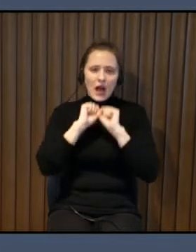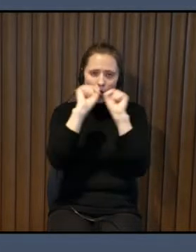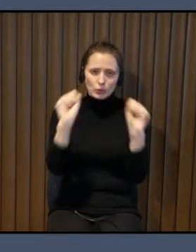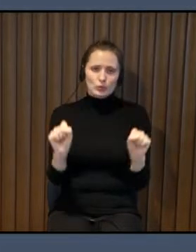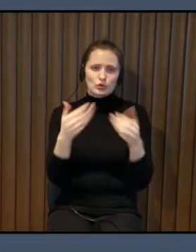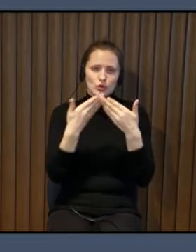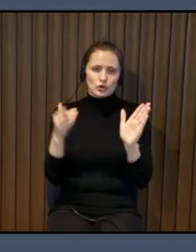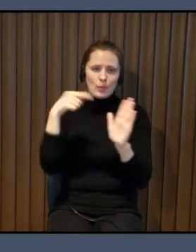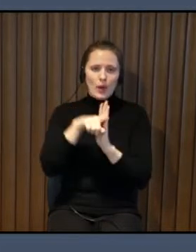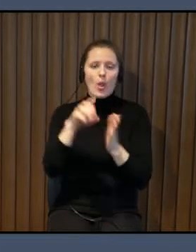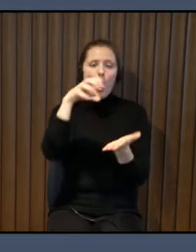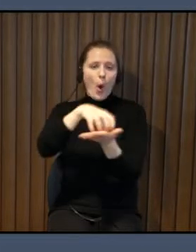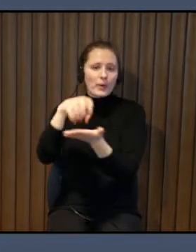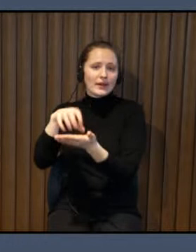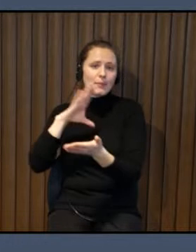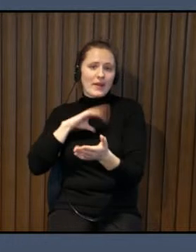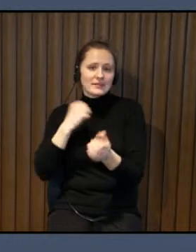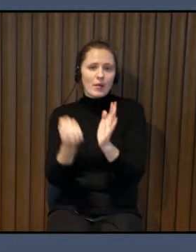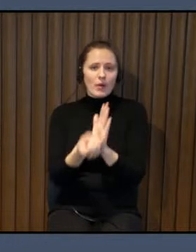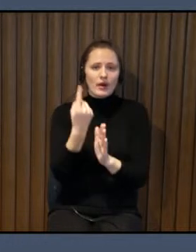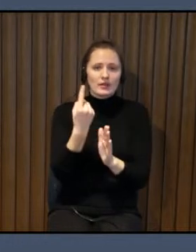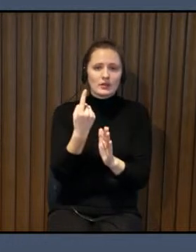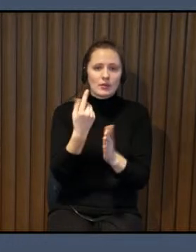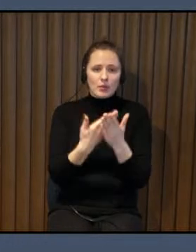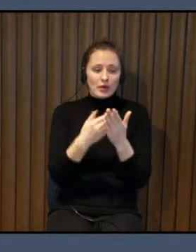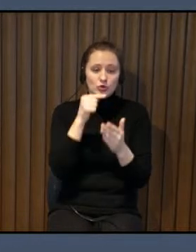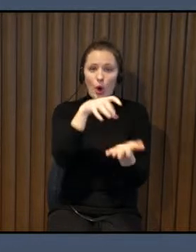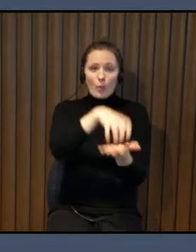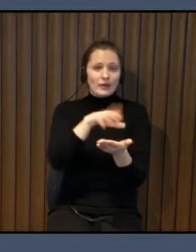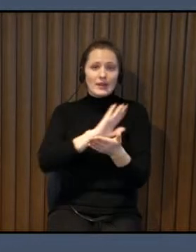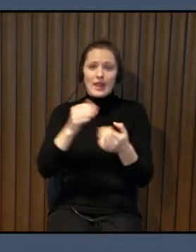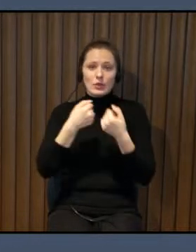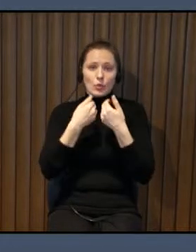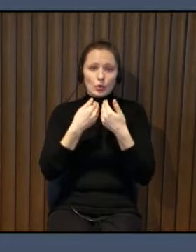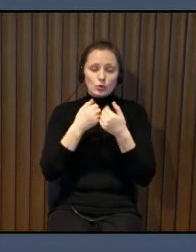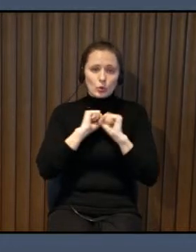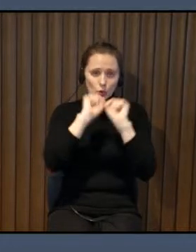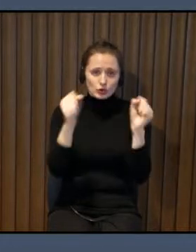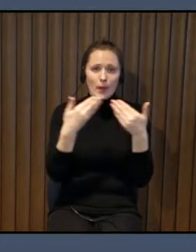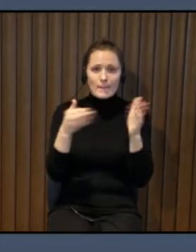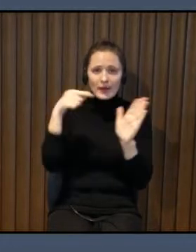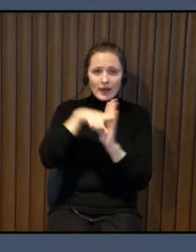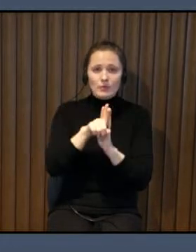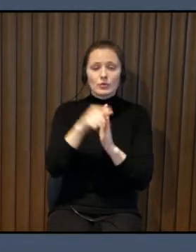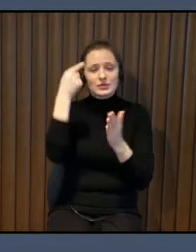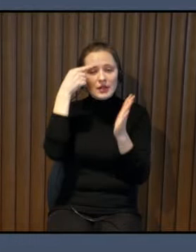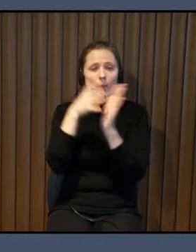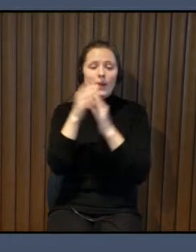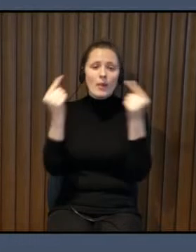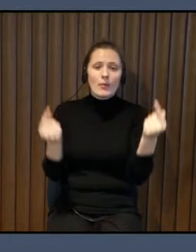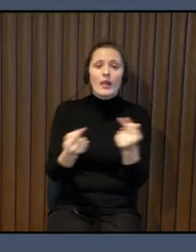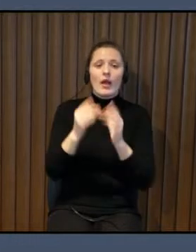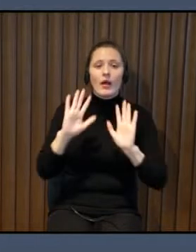occasions. Discrimination, yes or no? Again, in terms of